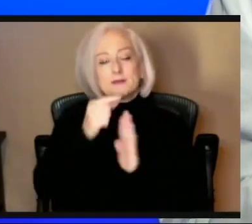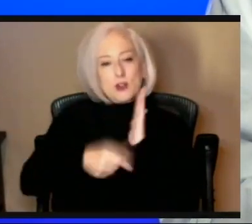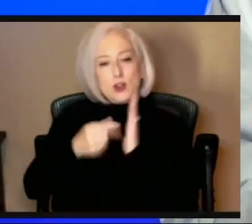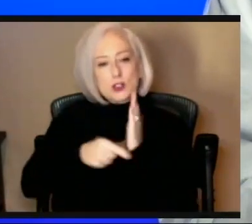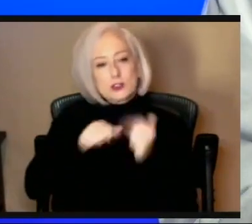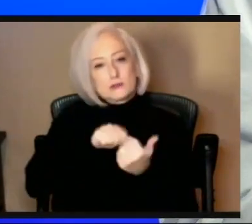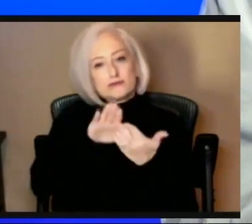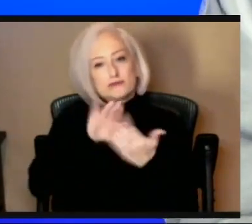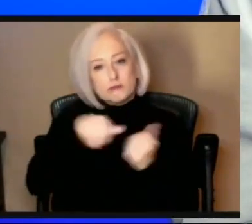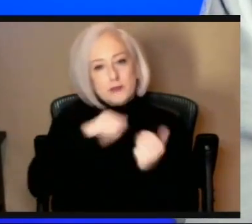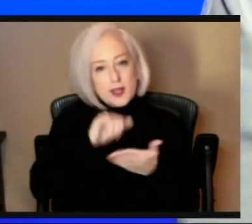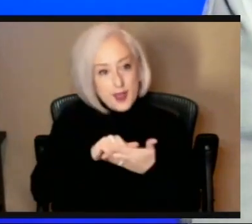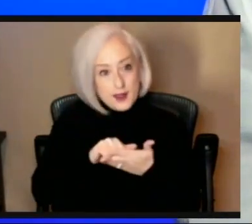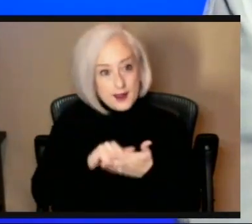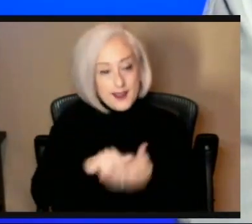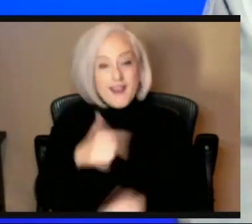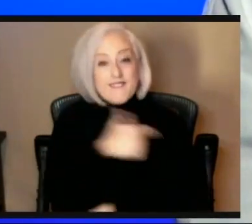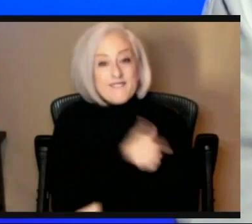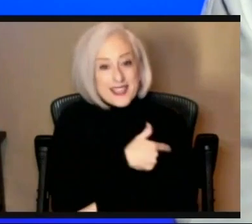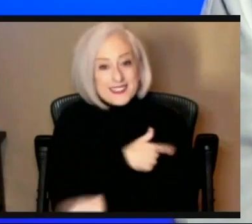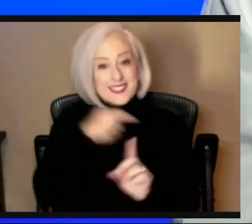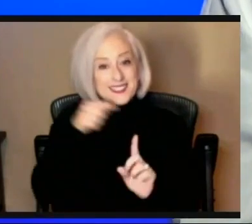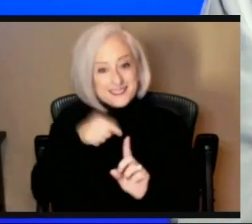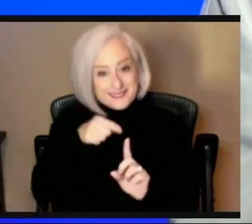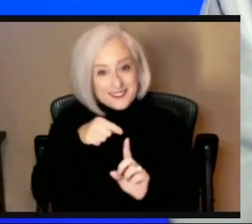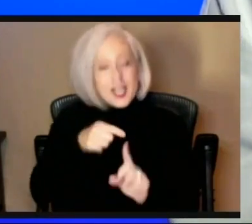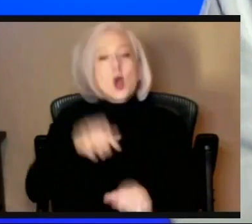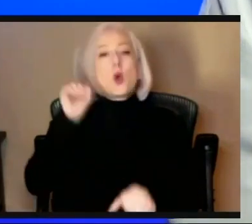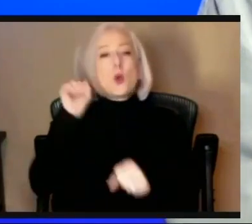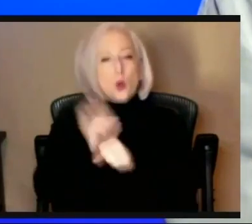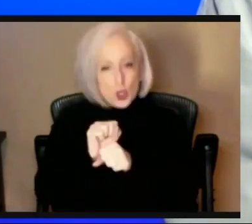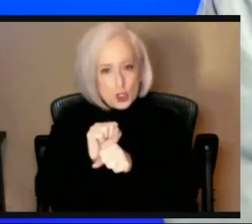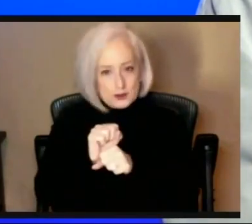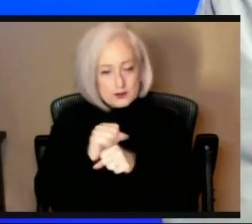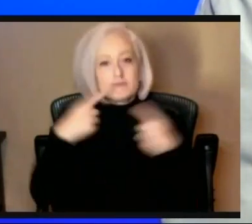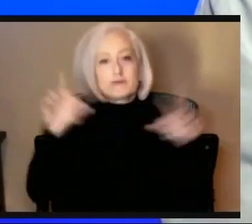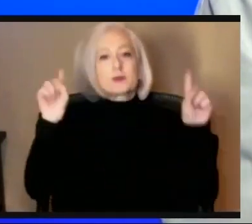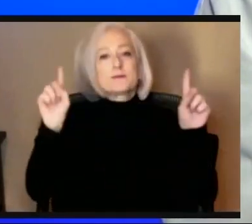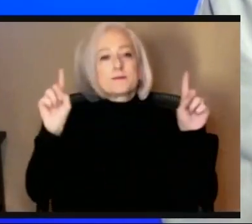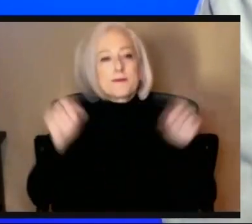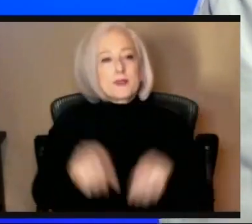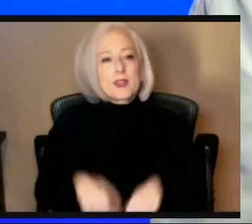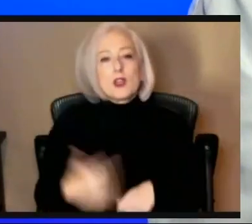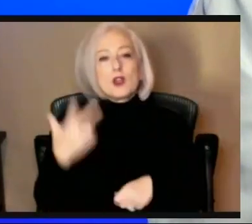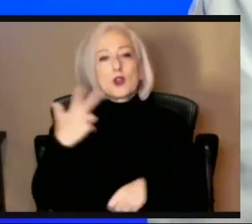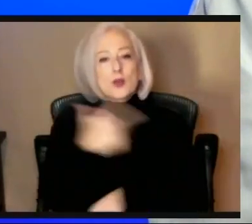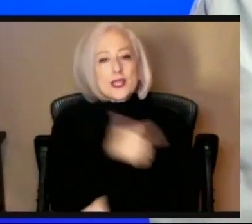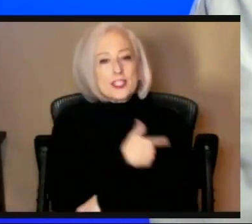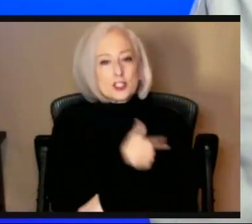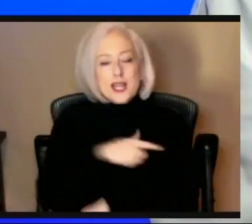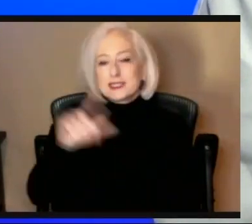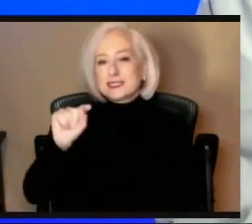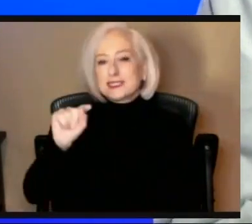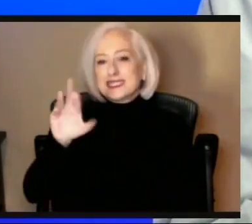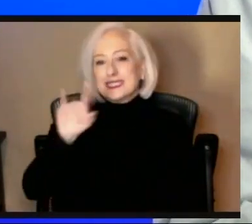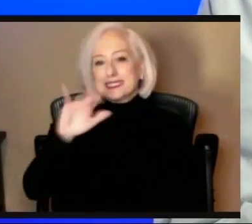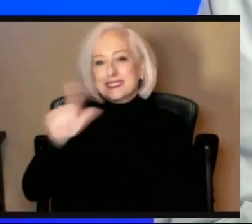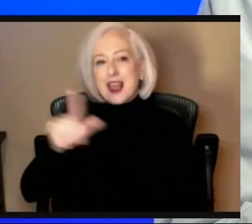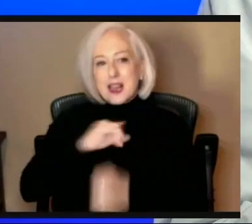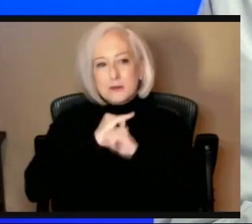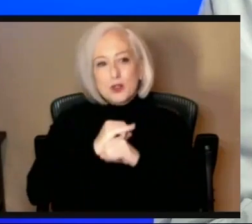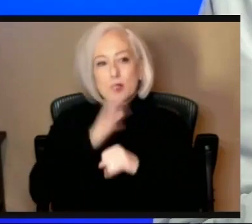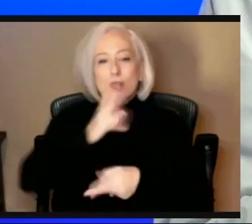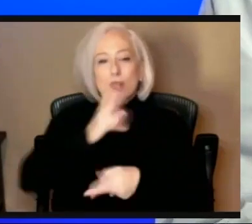Vaccination really, really works. You get those 3 shots. That's the other key. Then you have that T-cell immunity. Yeah. It looks like it's going to keep you really